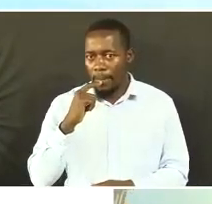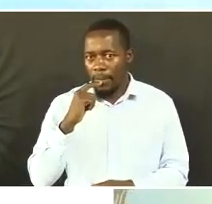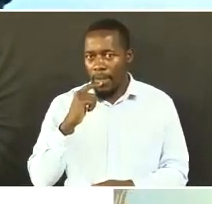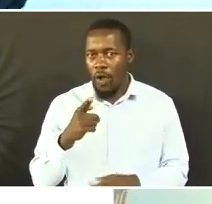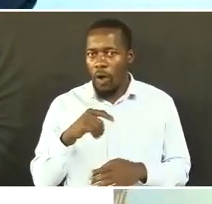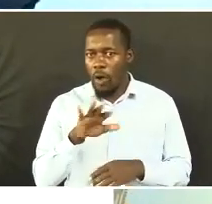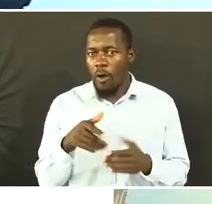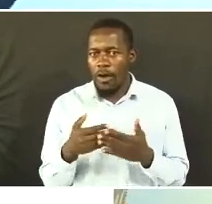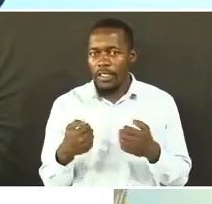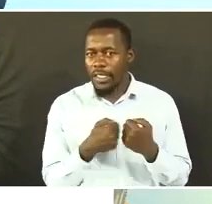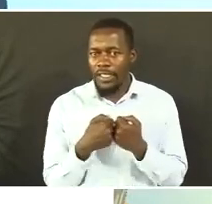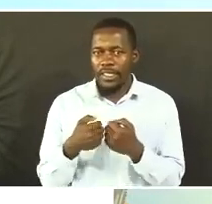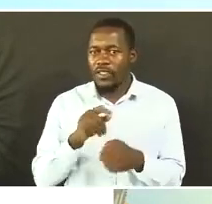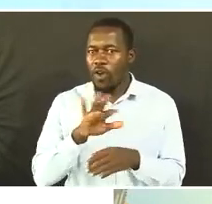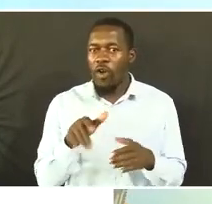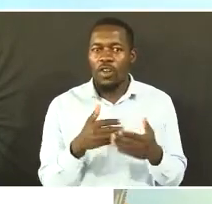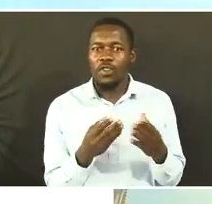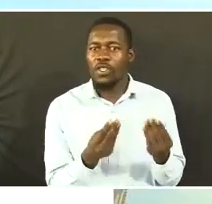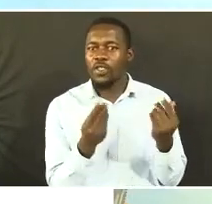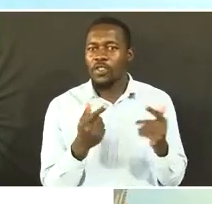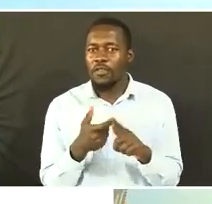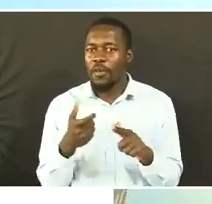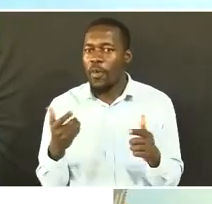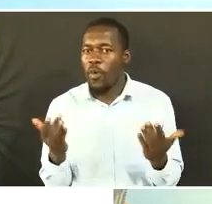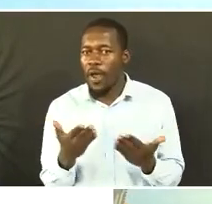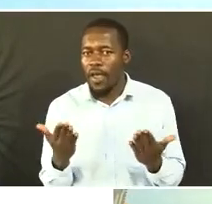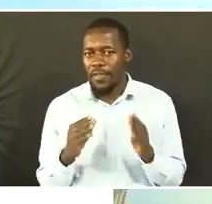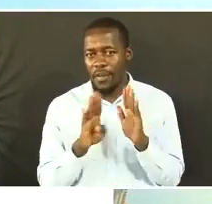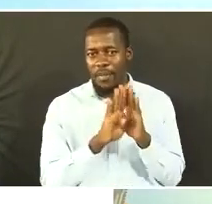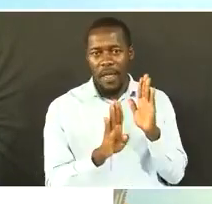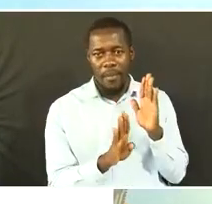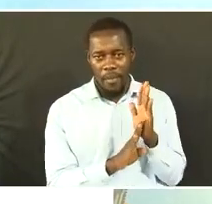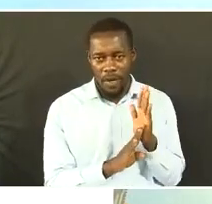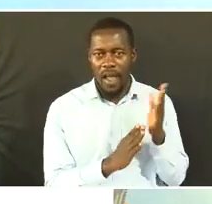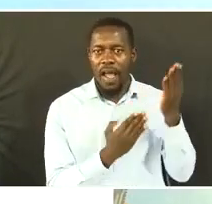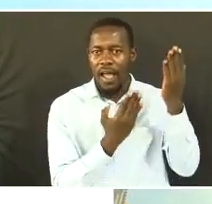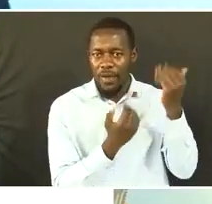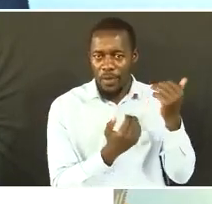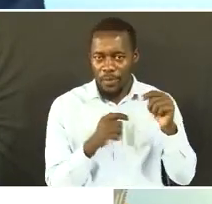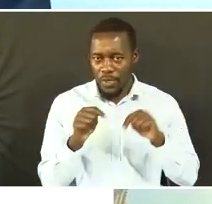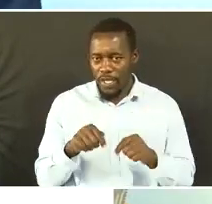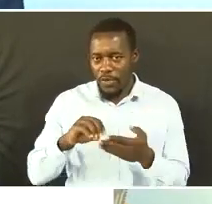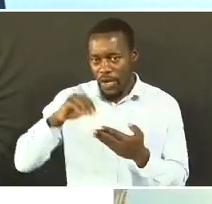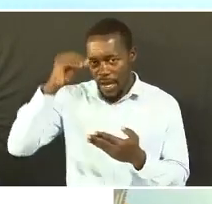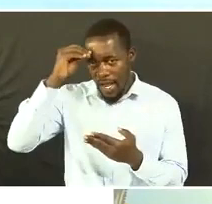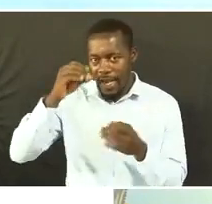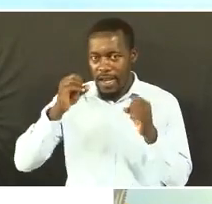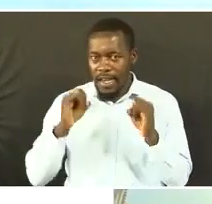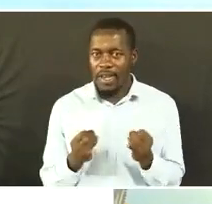that it will not be a new message, but hopefully it will come out as fresh.